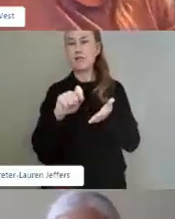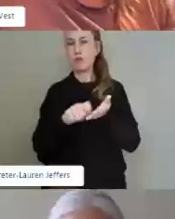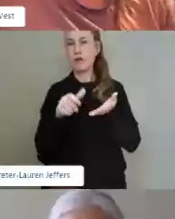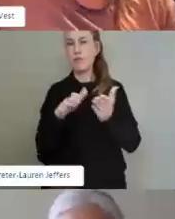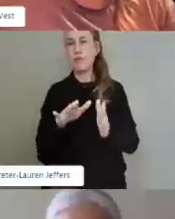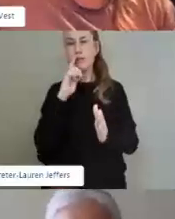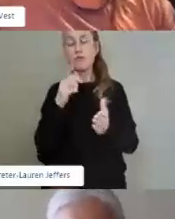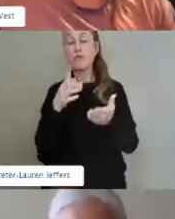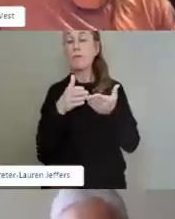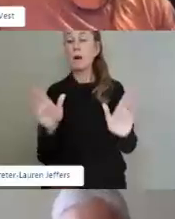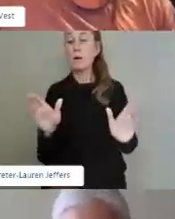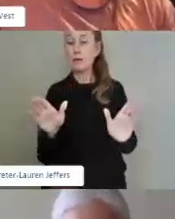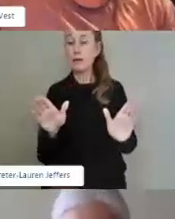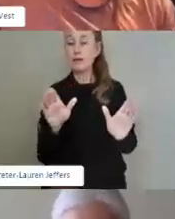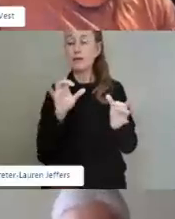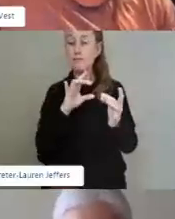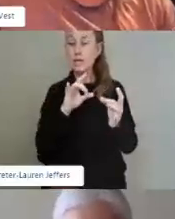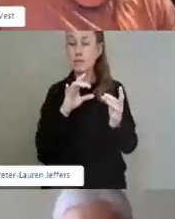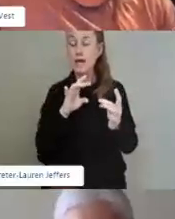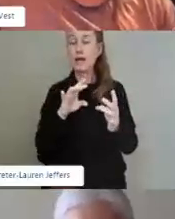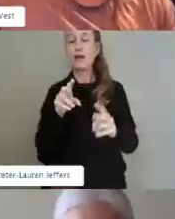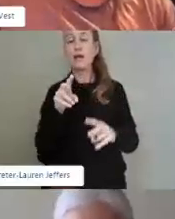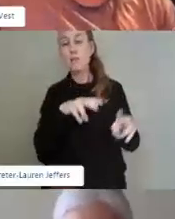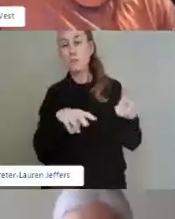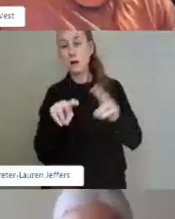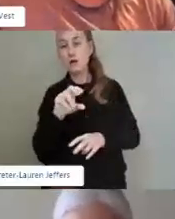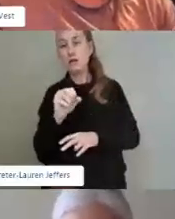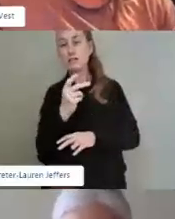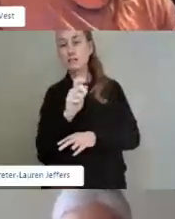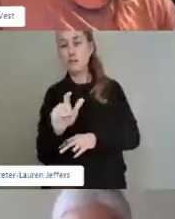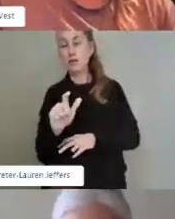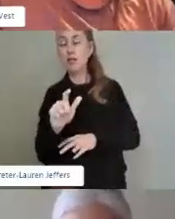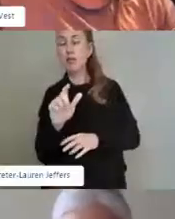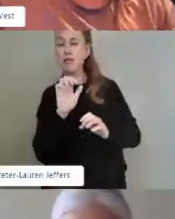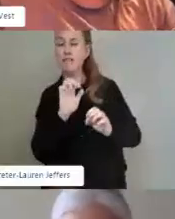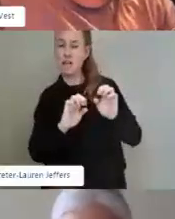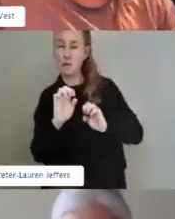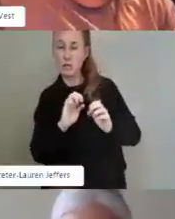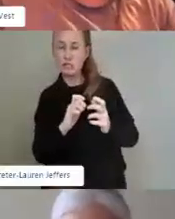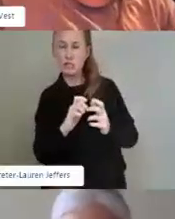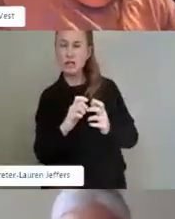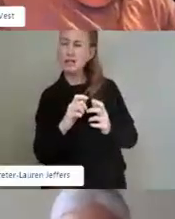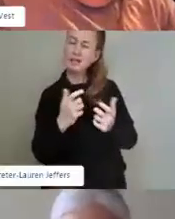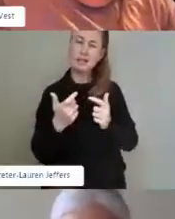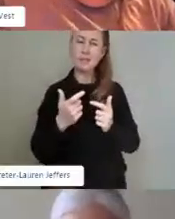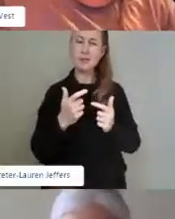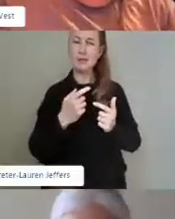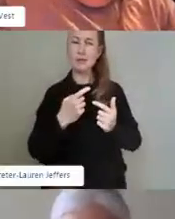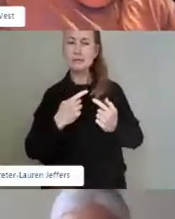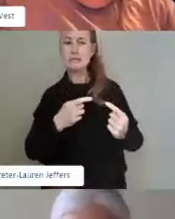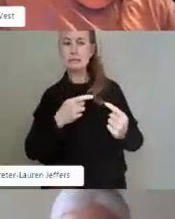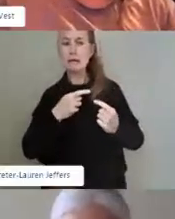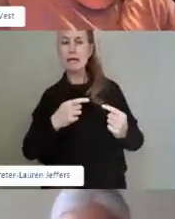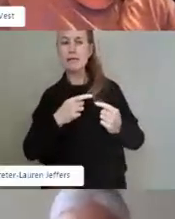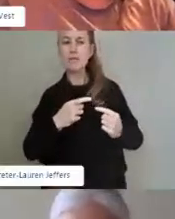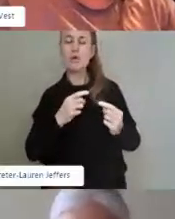input and monitoring and evaluation of the spill. And we have been going back and forth with ACL with different revisions